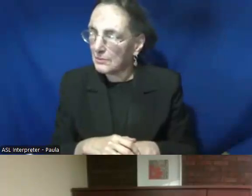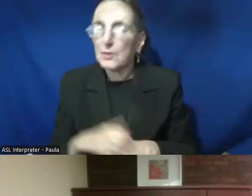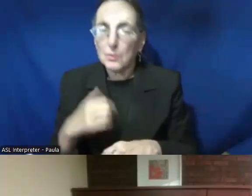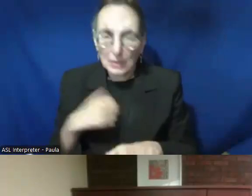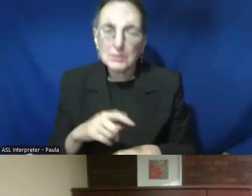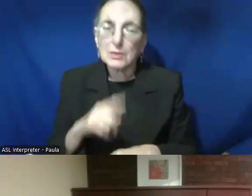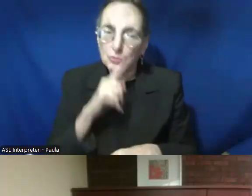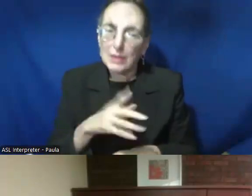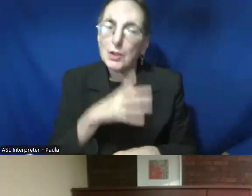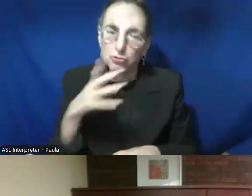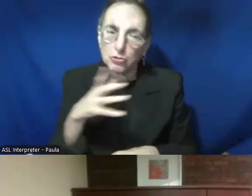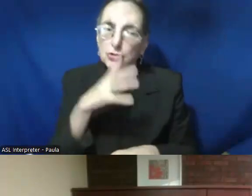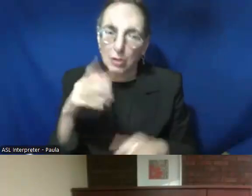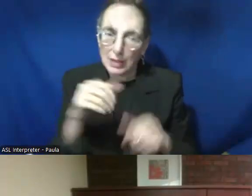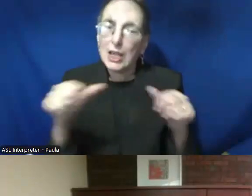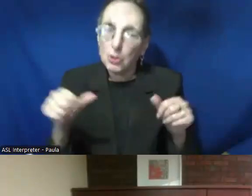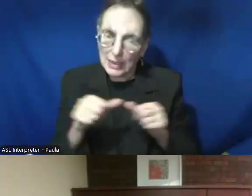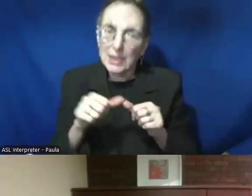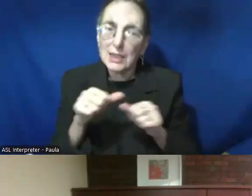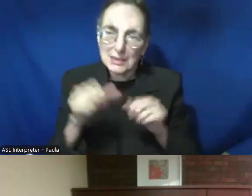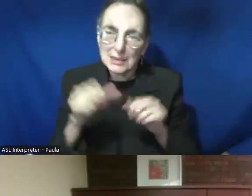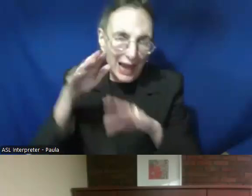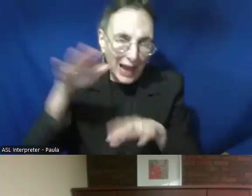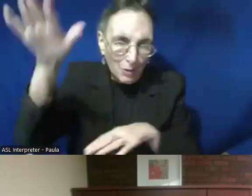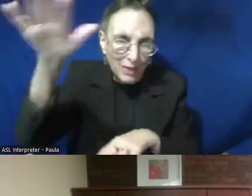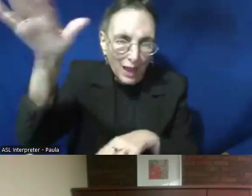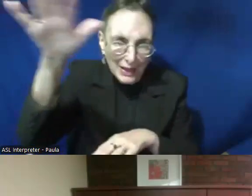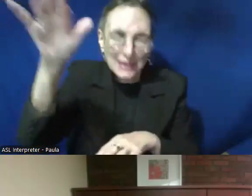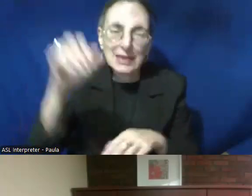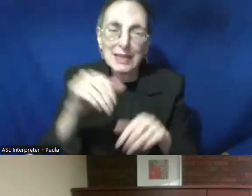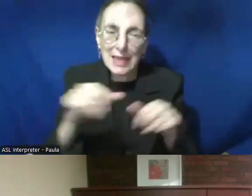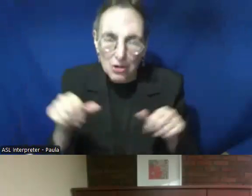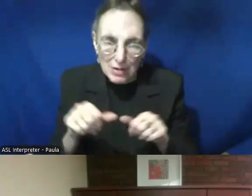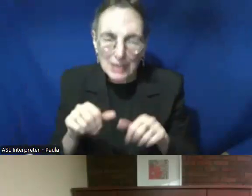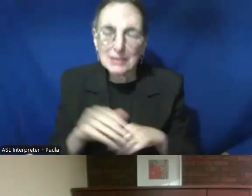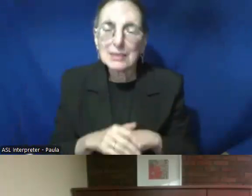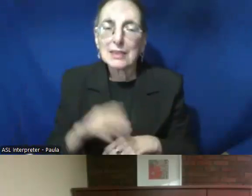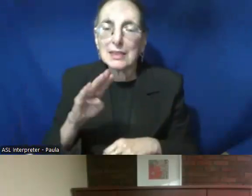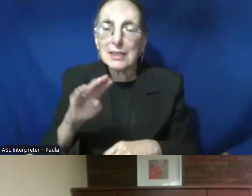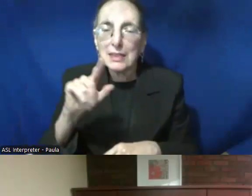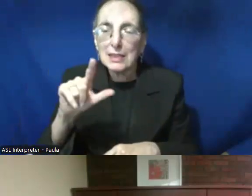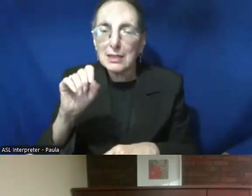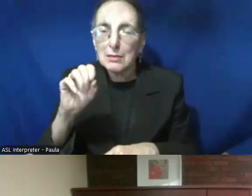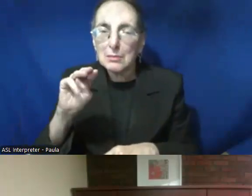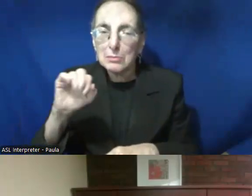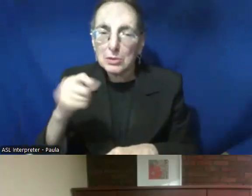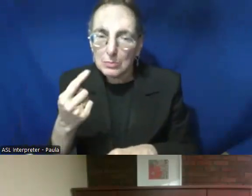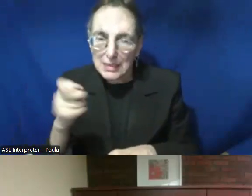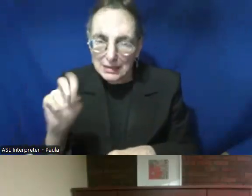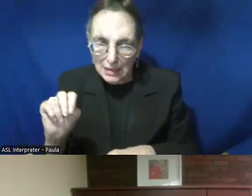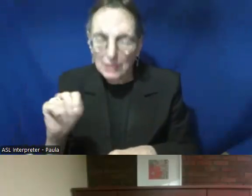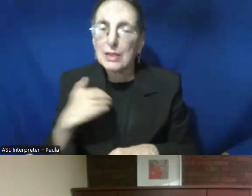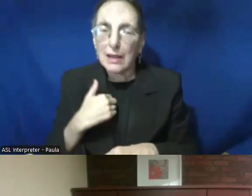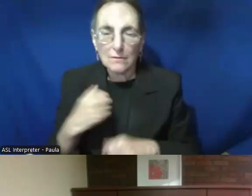rural areas in the outlying parts of the county. In Bloomington Normal, we have a very strong housing authority, and